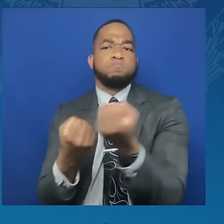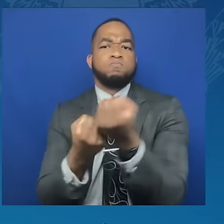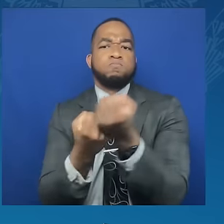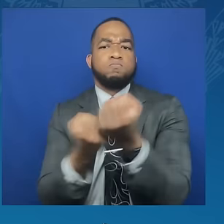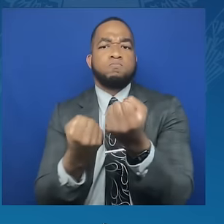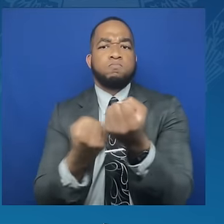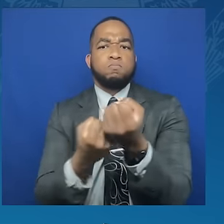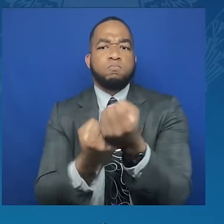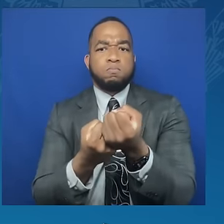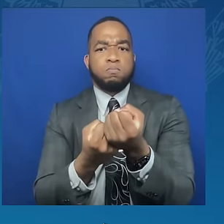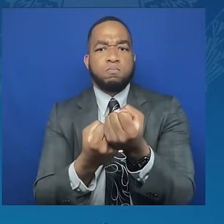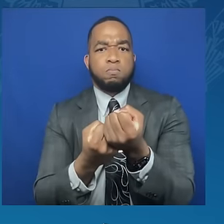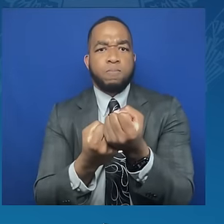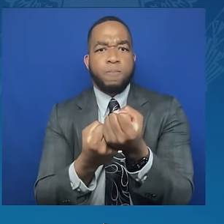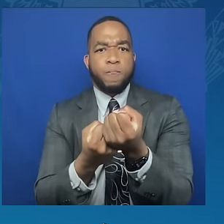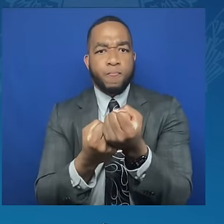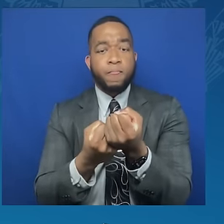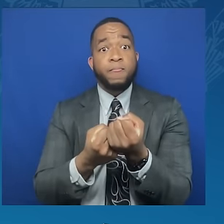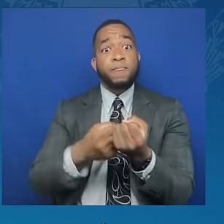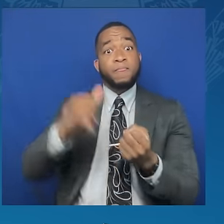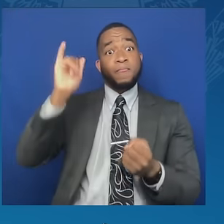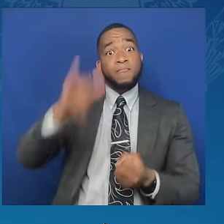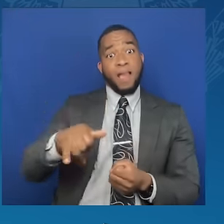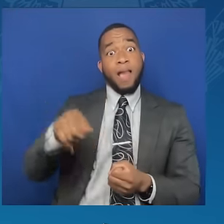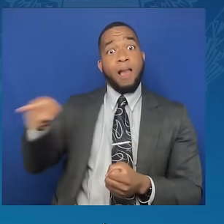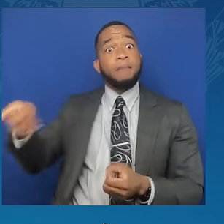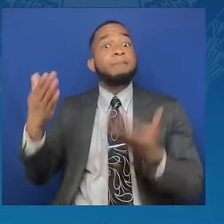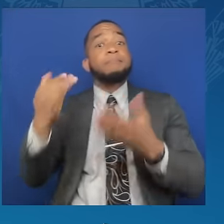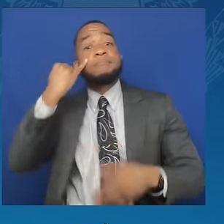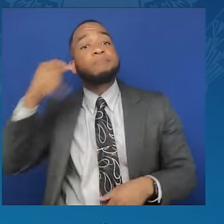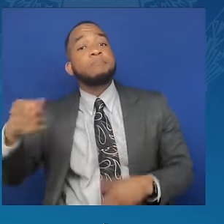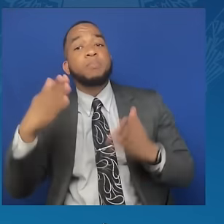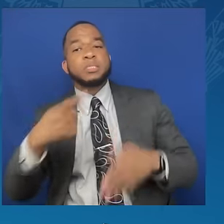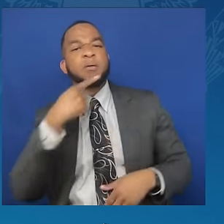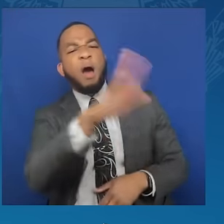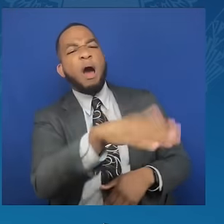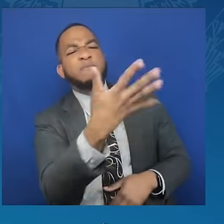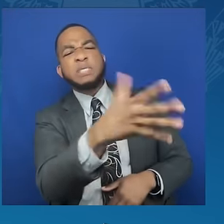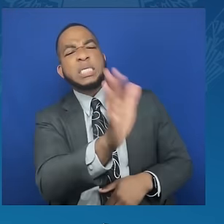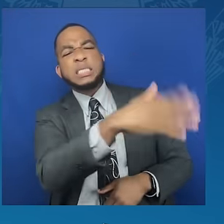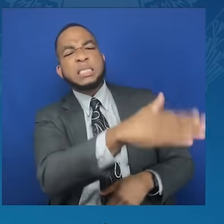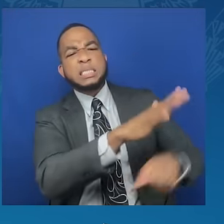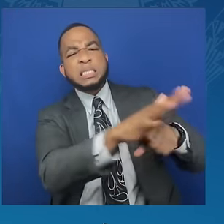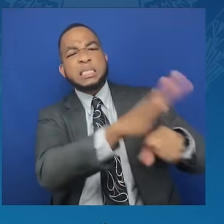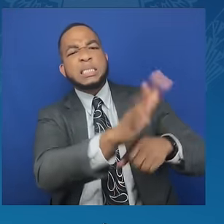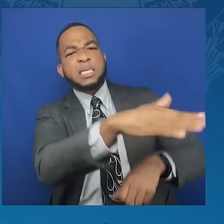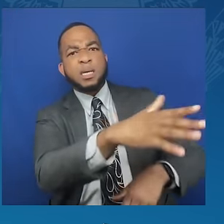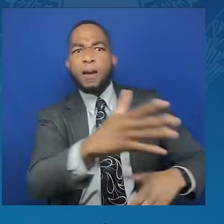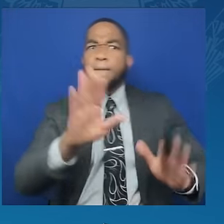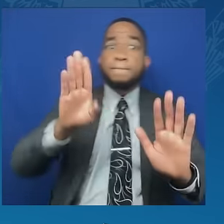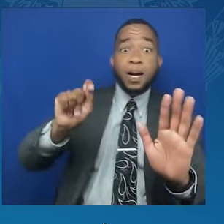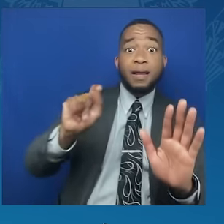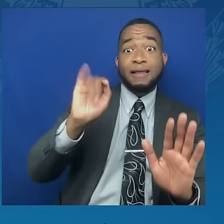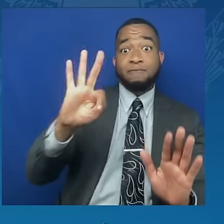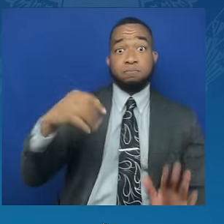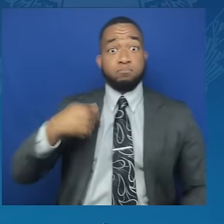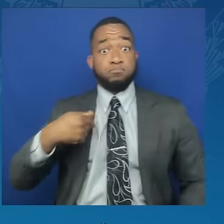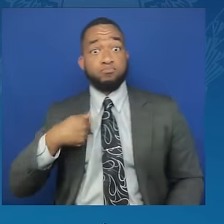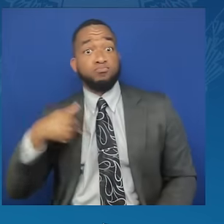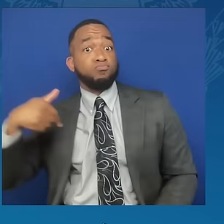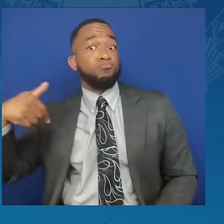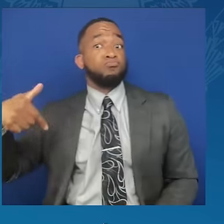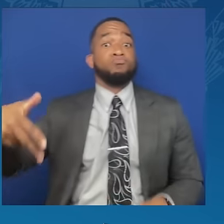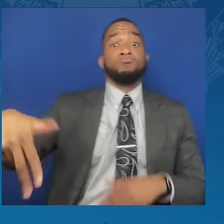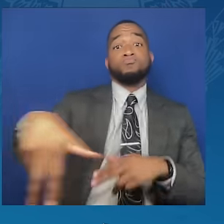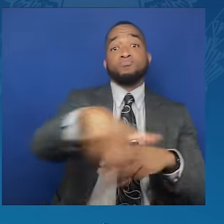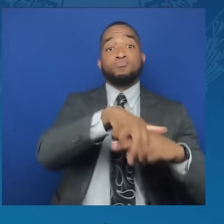They're gonna say he said enough. But as I go to my seat, Spivey, I'm here to let you know